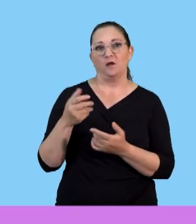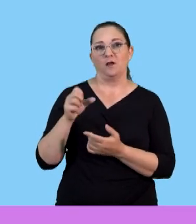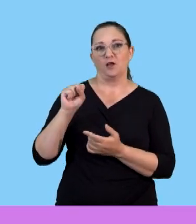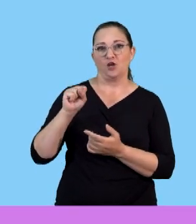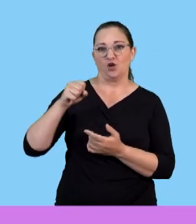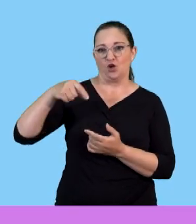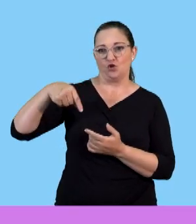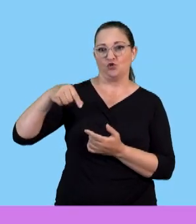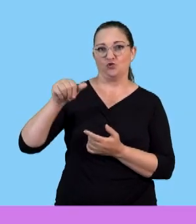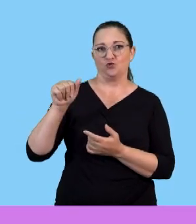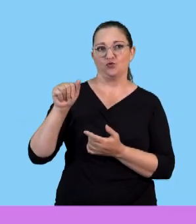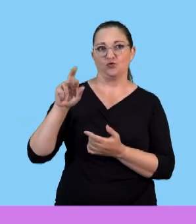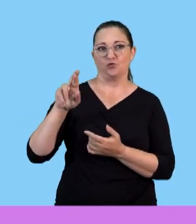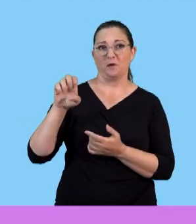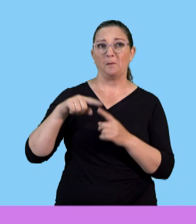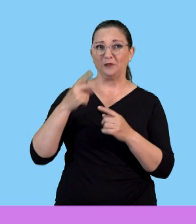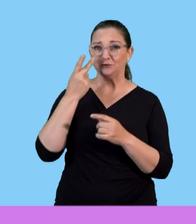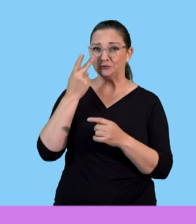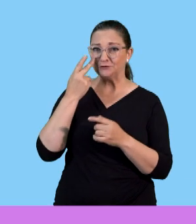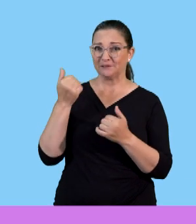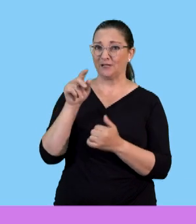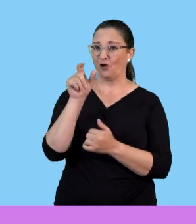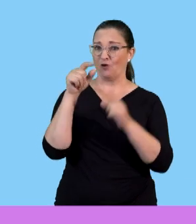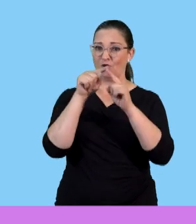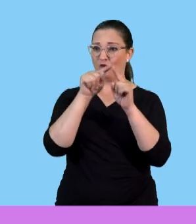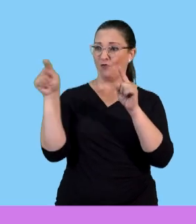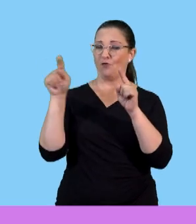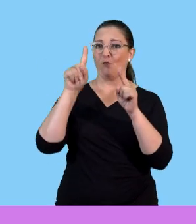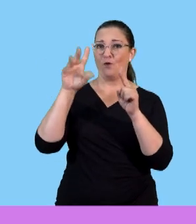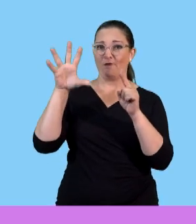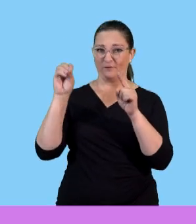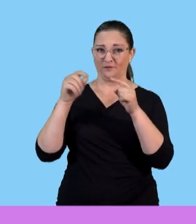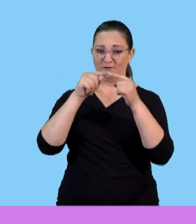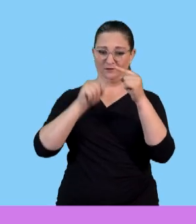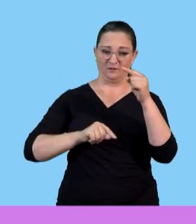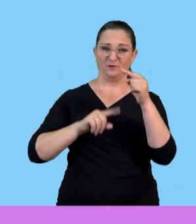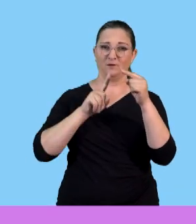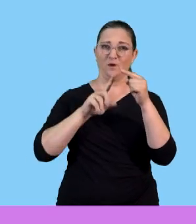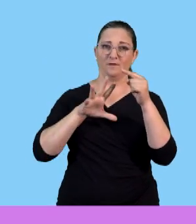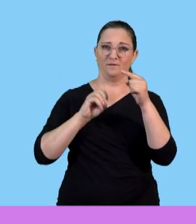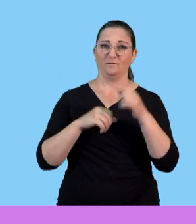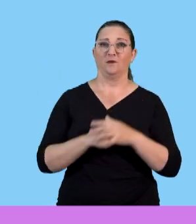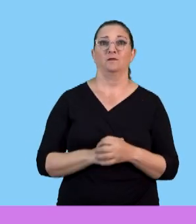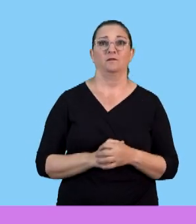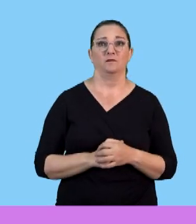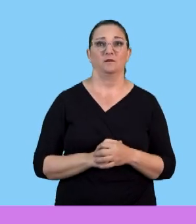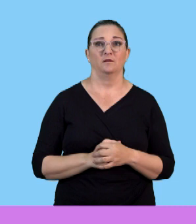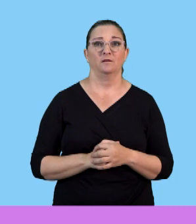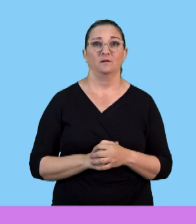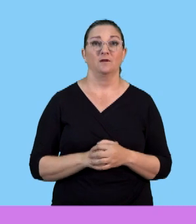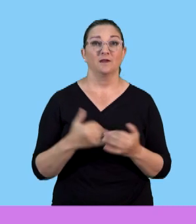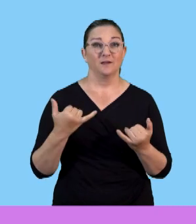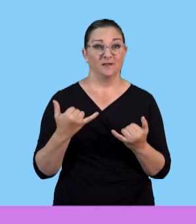see the side here is 150 meters and 150 meters there, meaning all